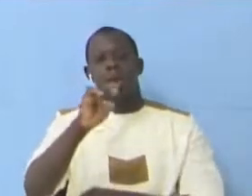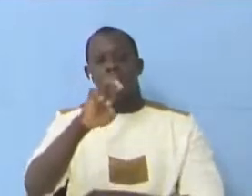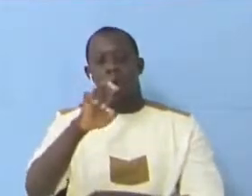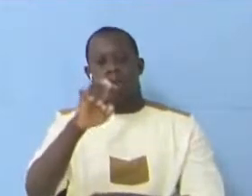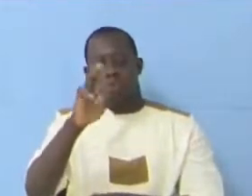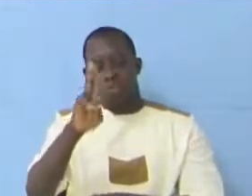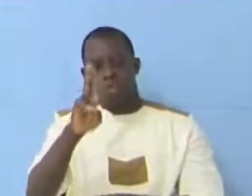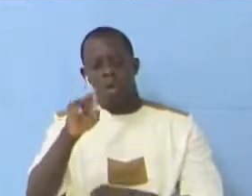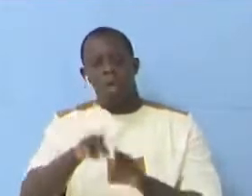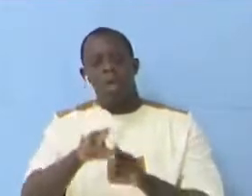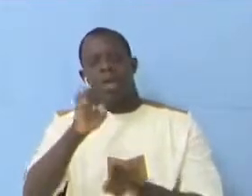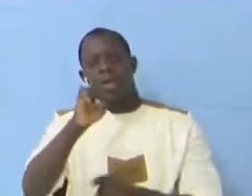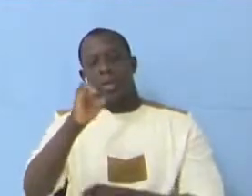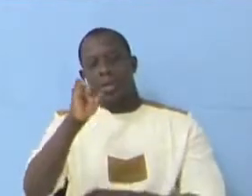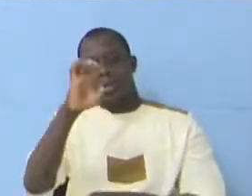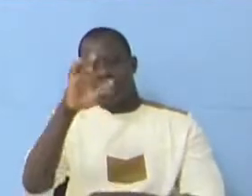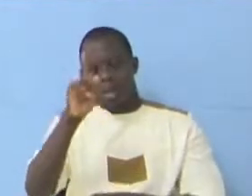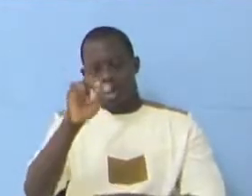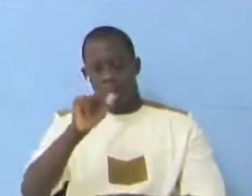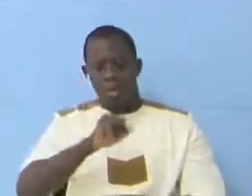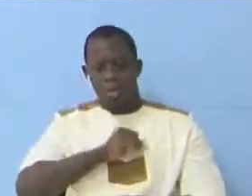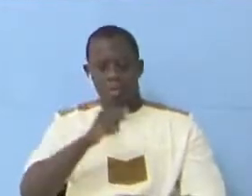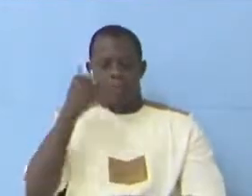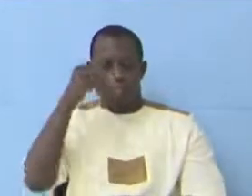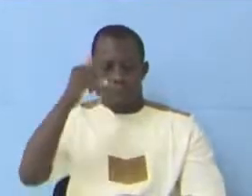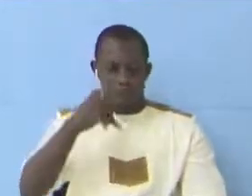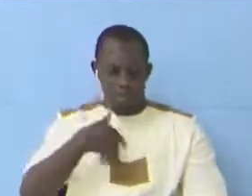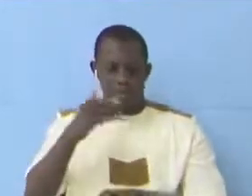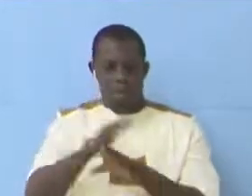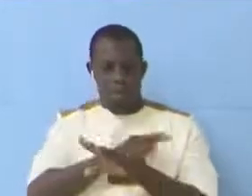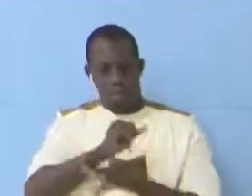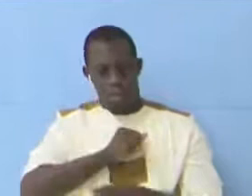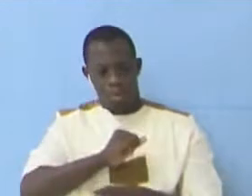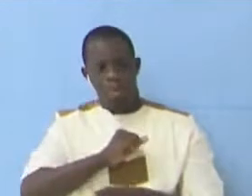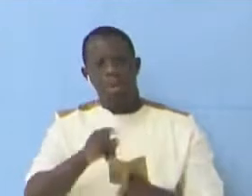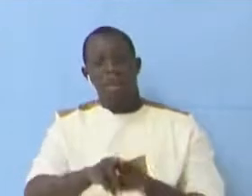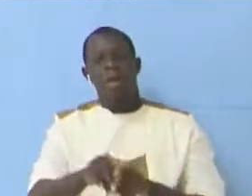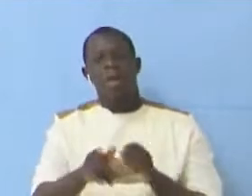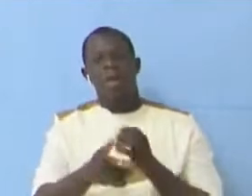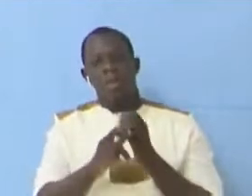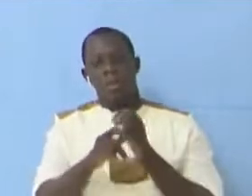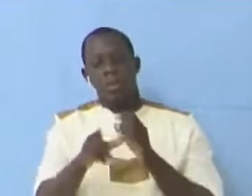Nuru was my deputy. He was the deputy director of operations at the time.